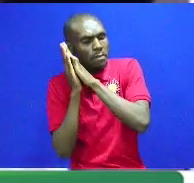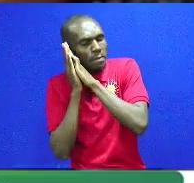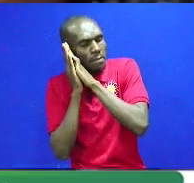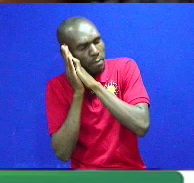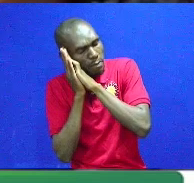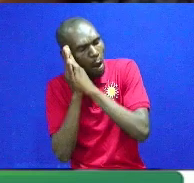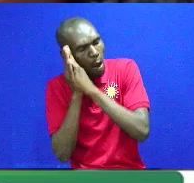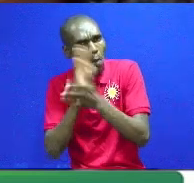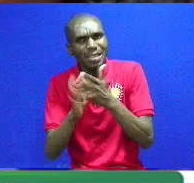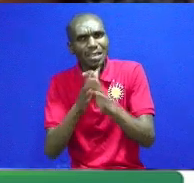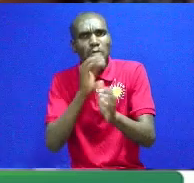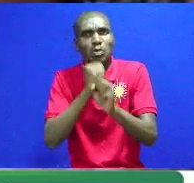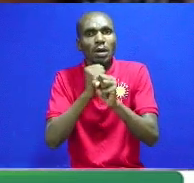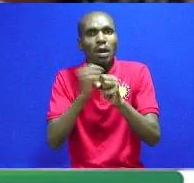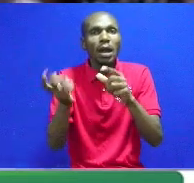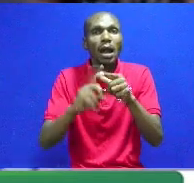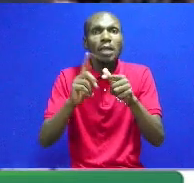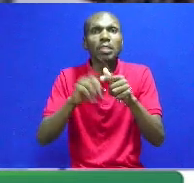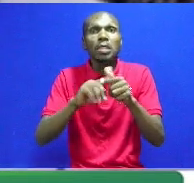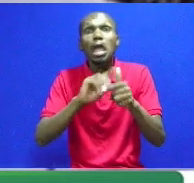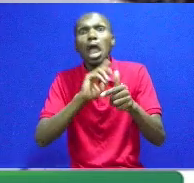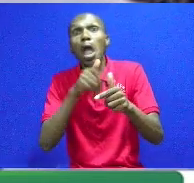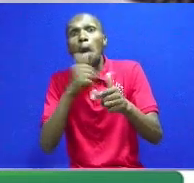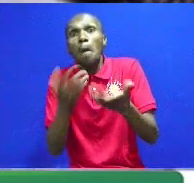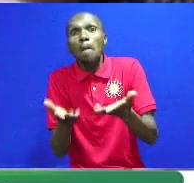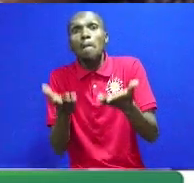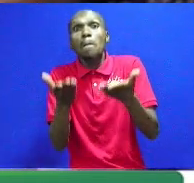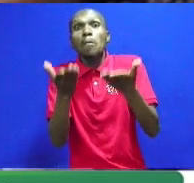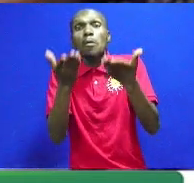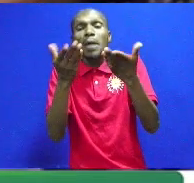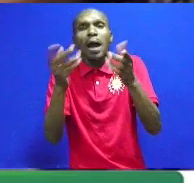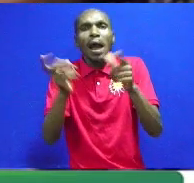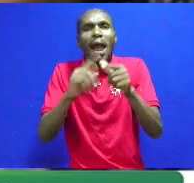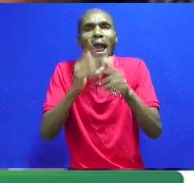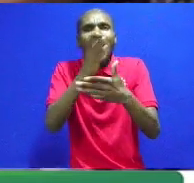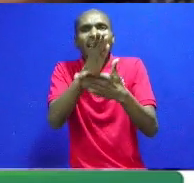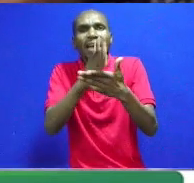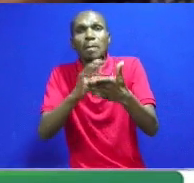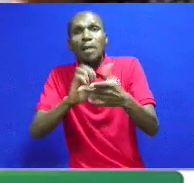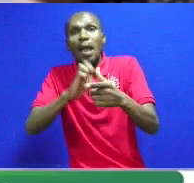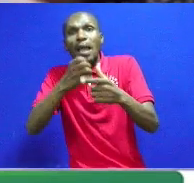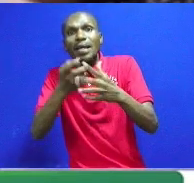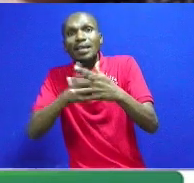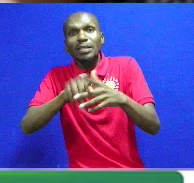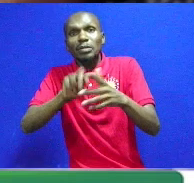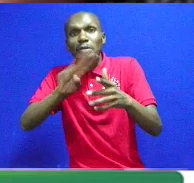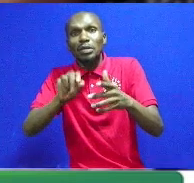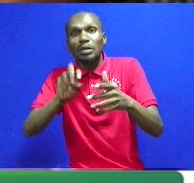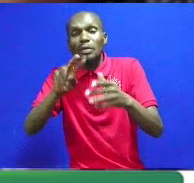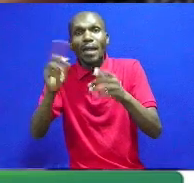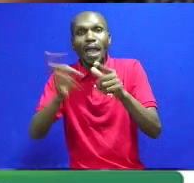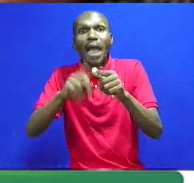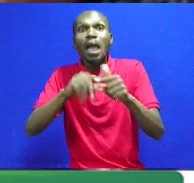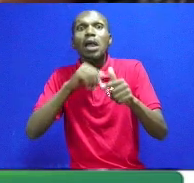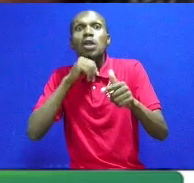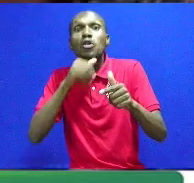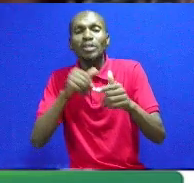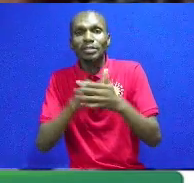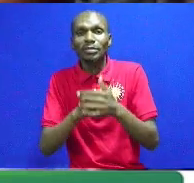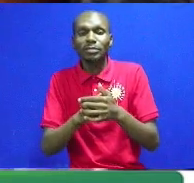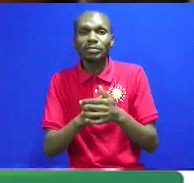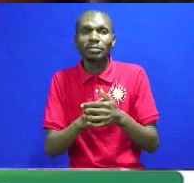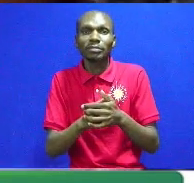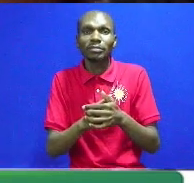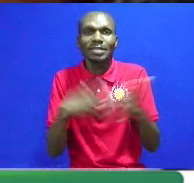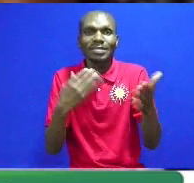affected we find that those who have been promoted some even since 2020 have not been their